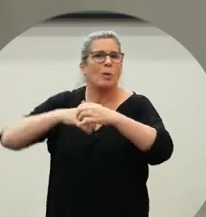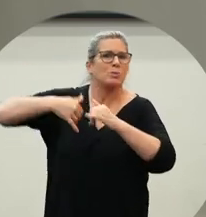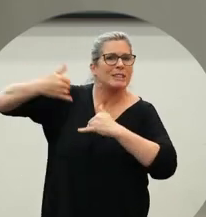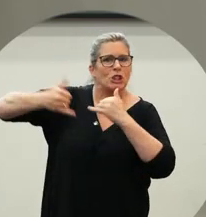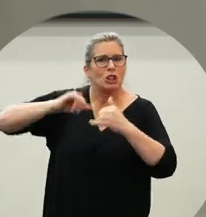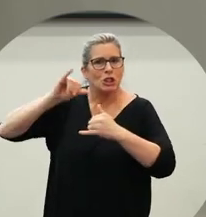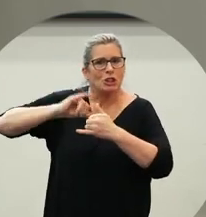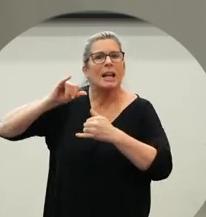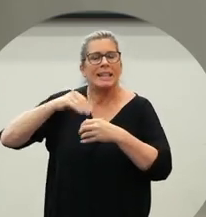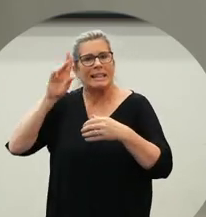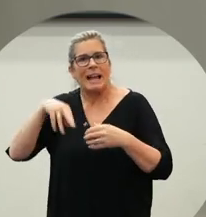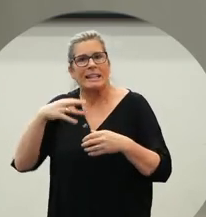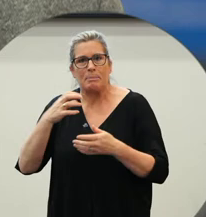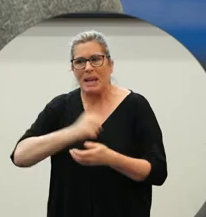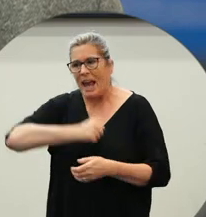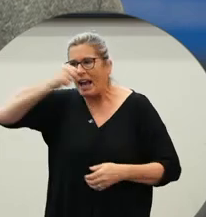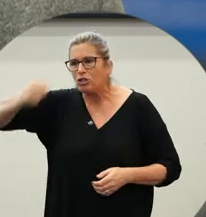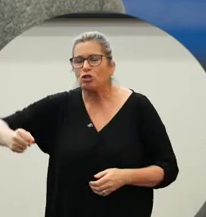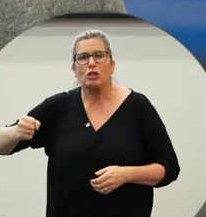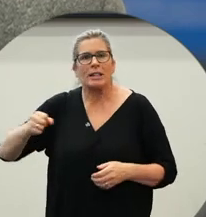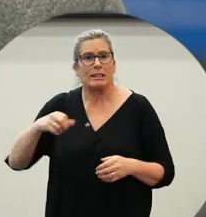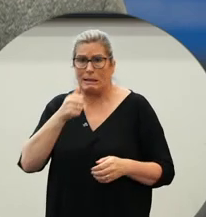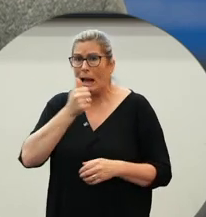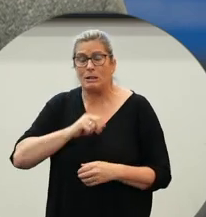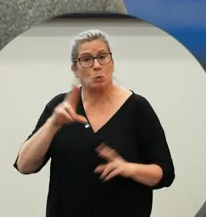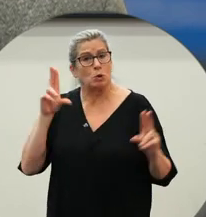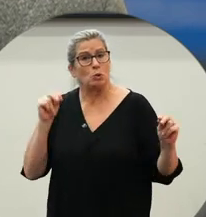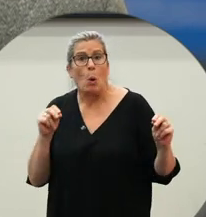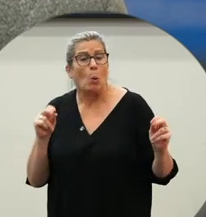extradited? And the answer being no. No, they couldn't. In fact,